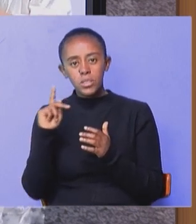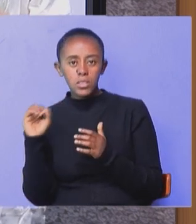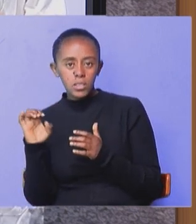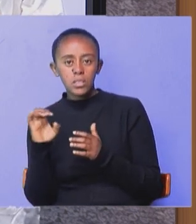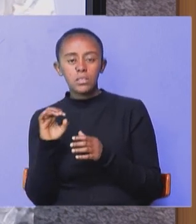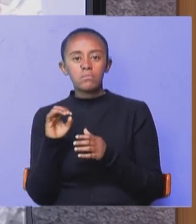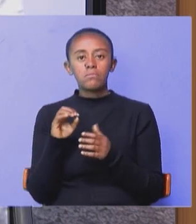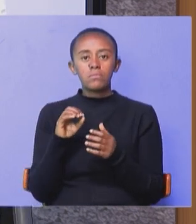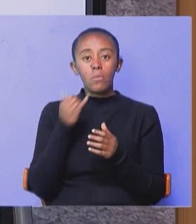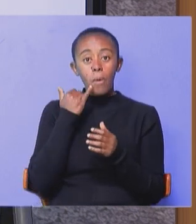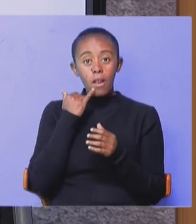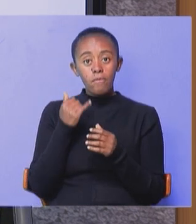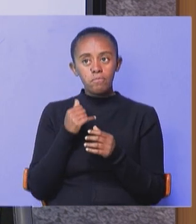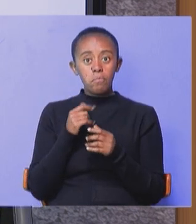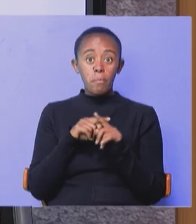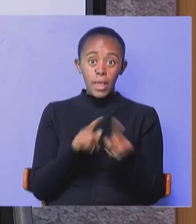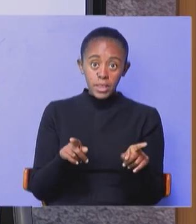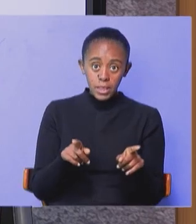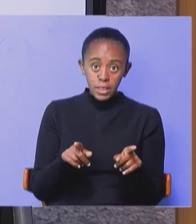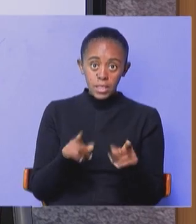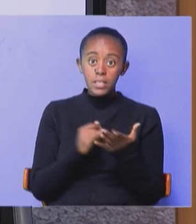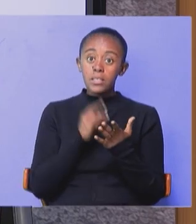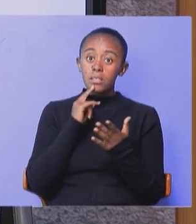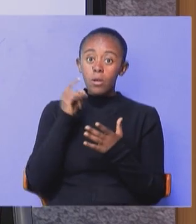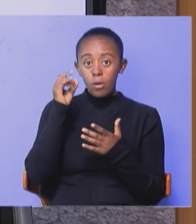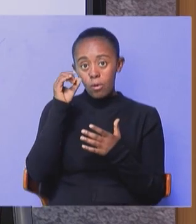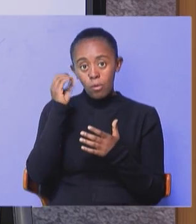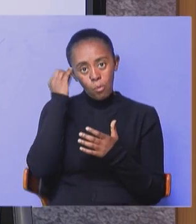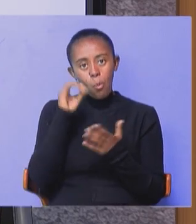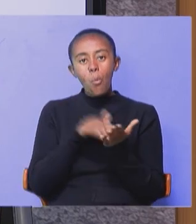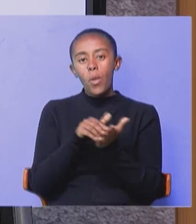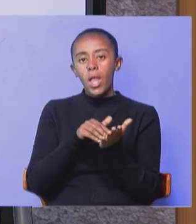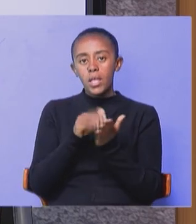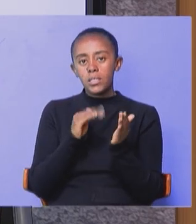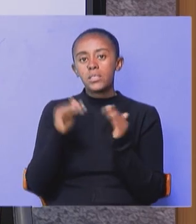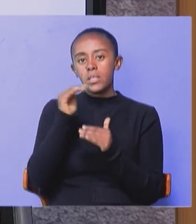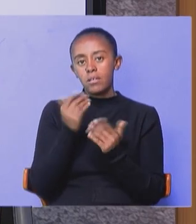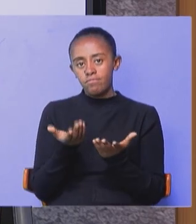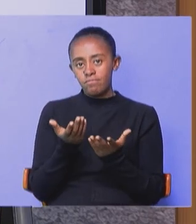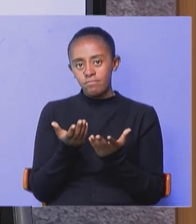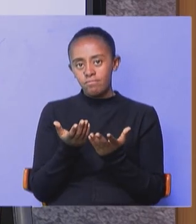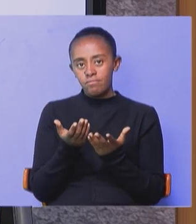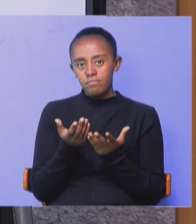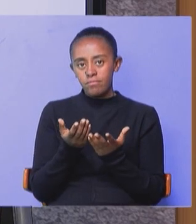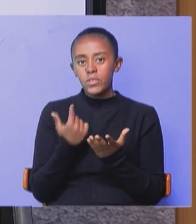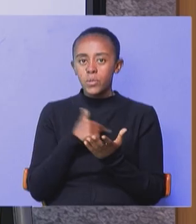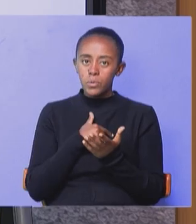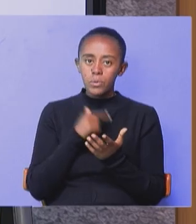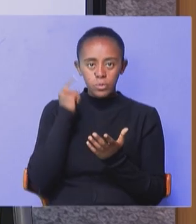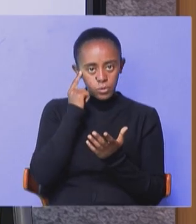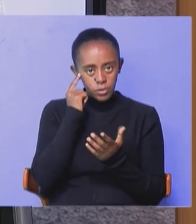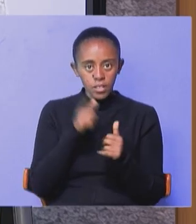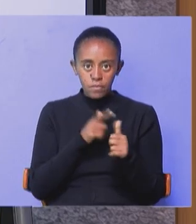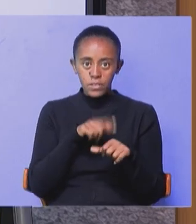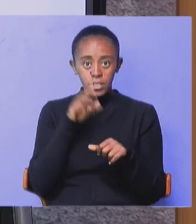mobile phones, but this opinion is weaker than the opinion that we saw in the